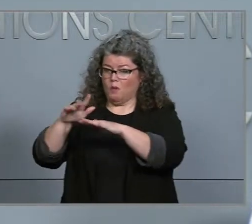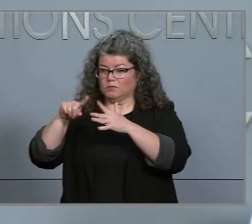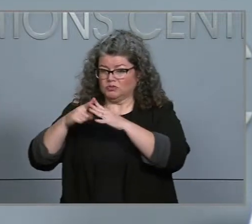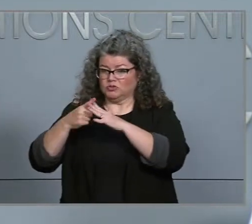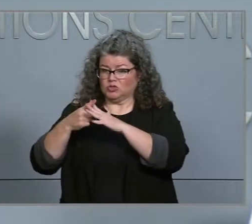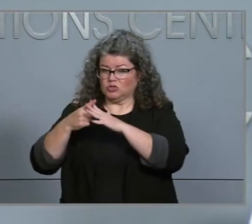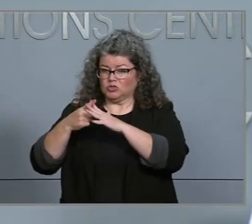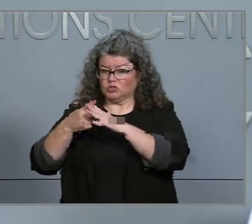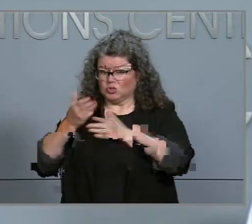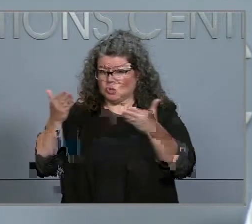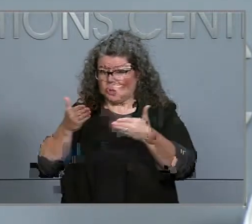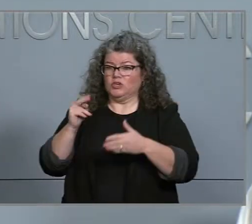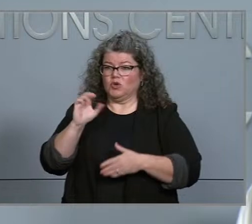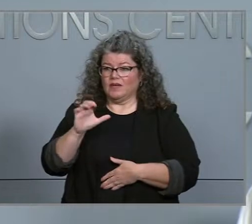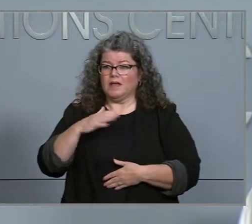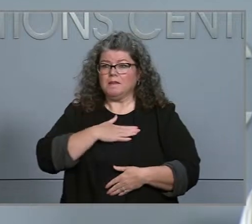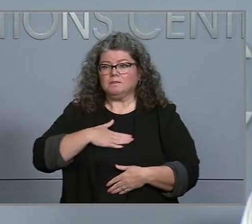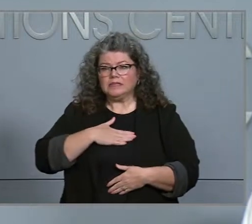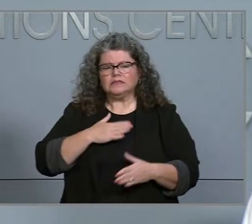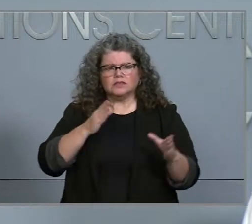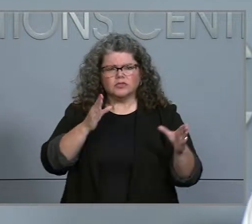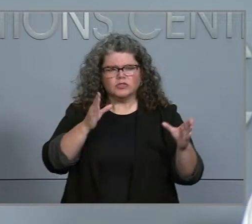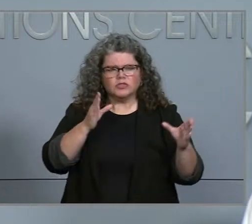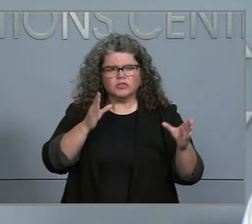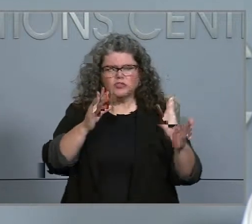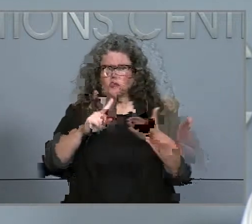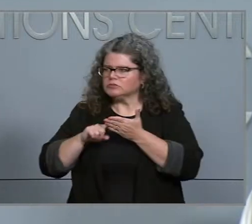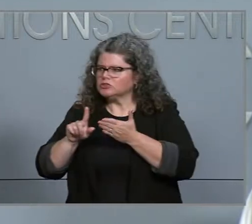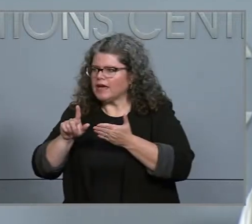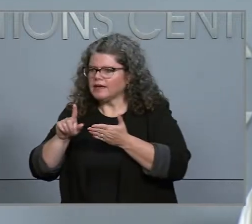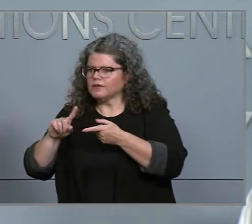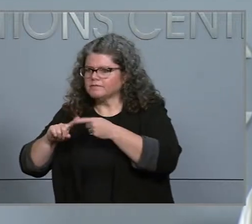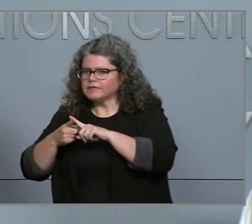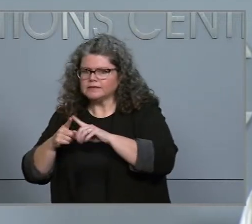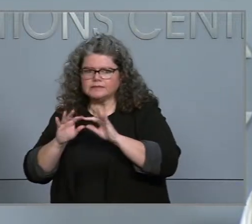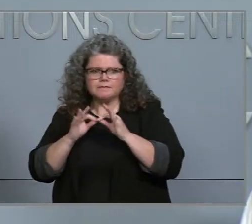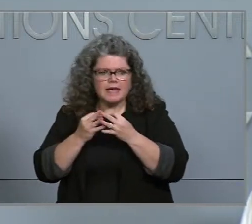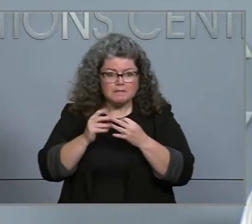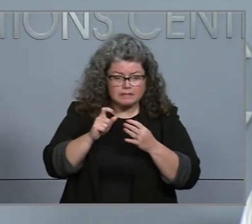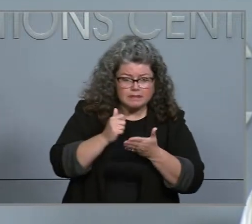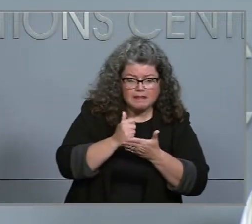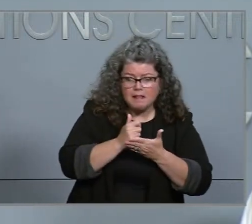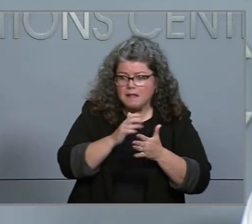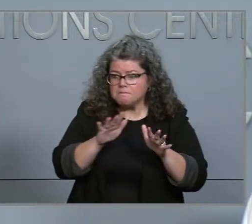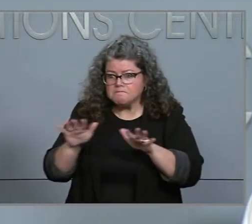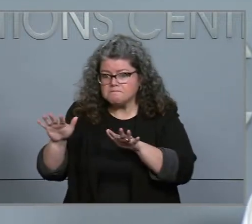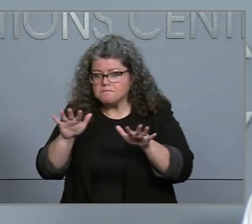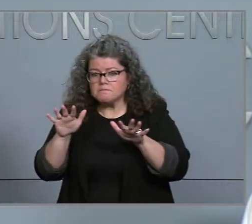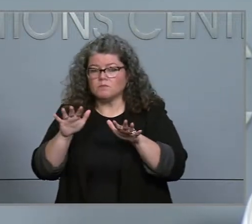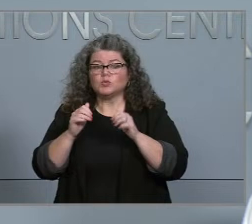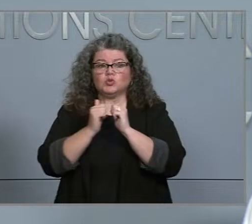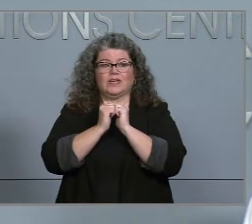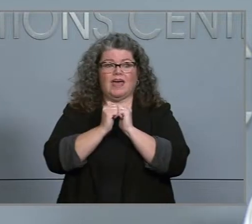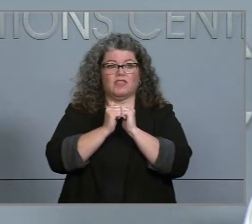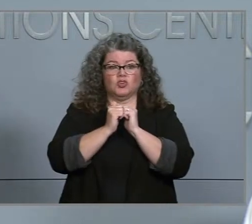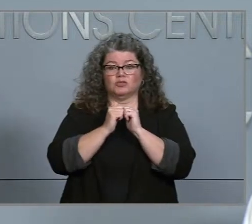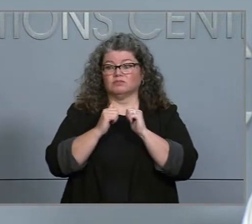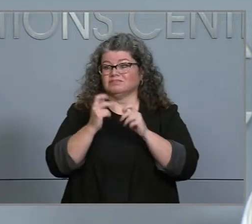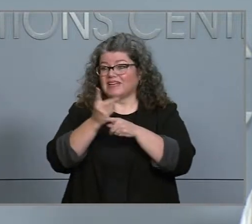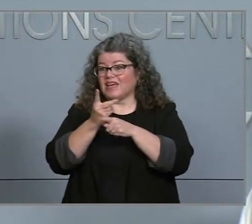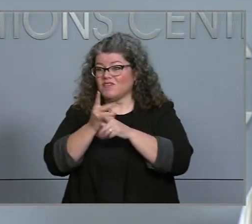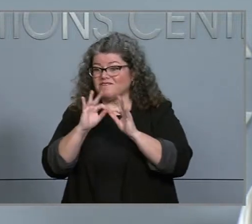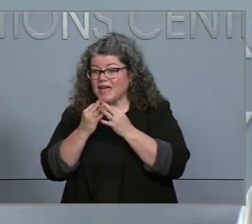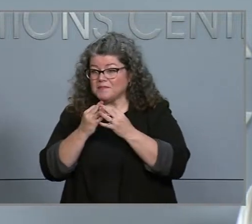alert, informed, and check on those in your who may need assistance. Together, taking care of our families,